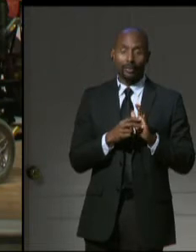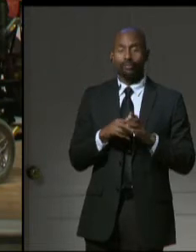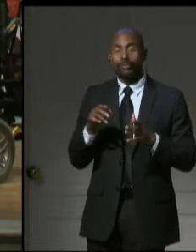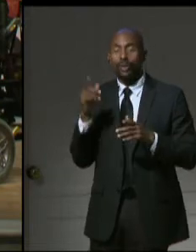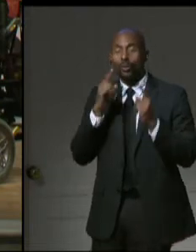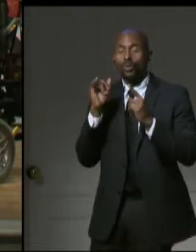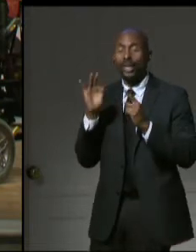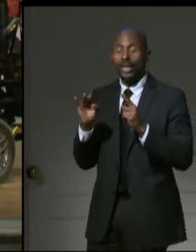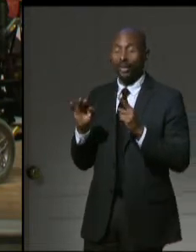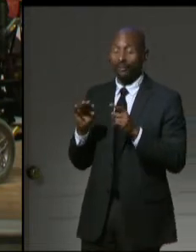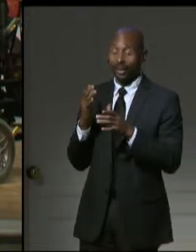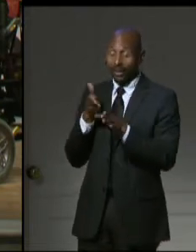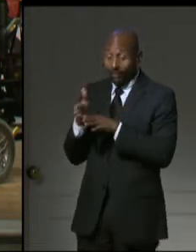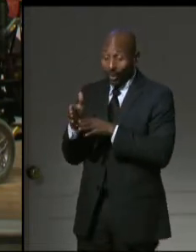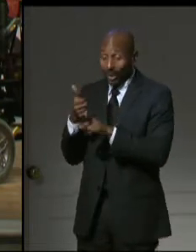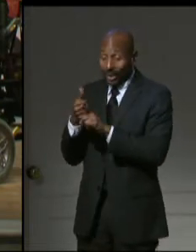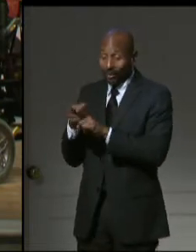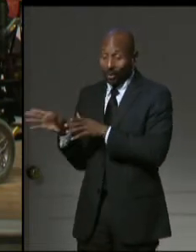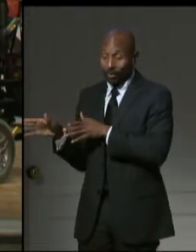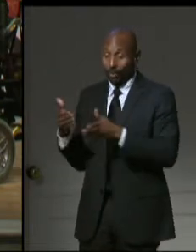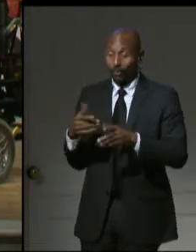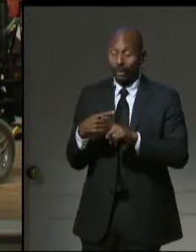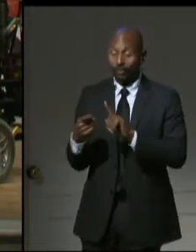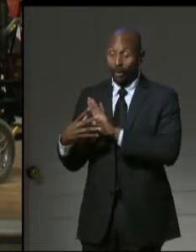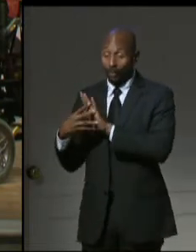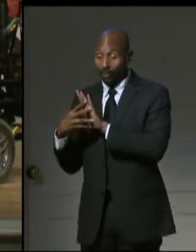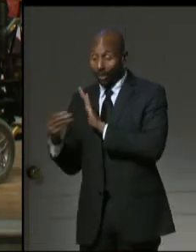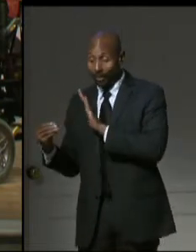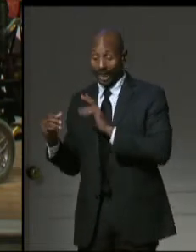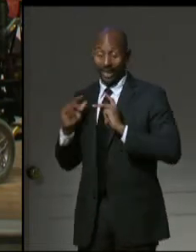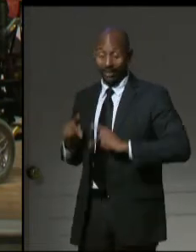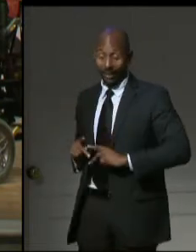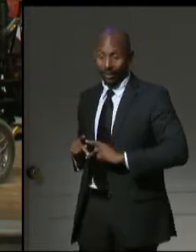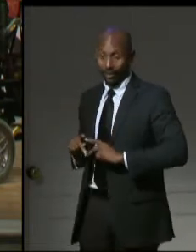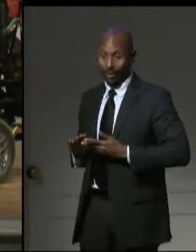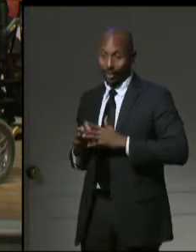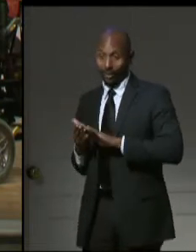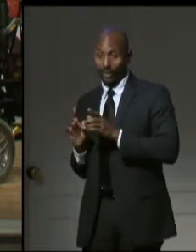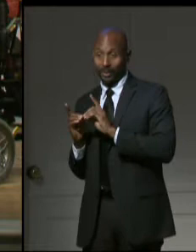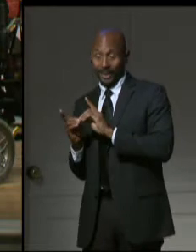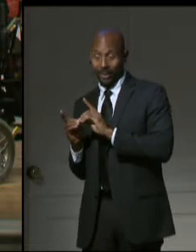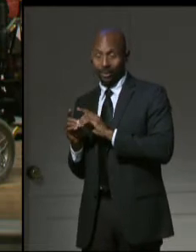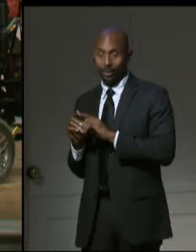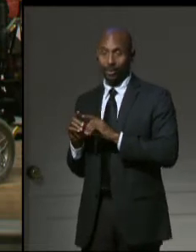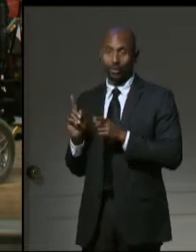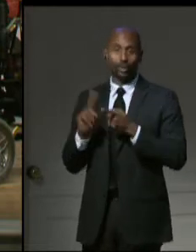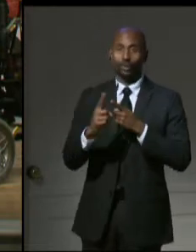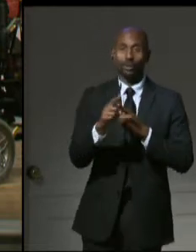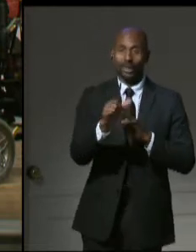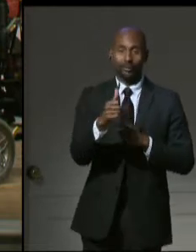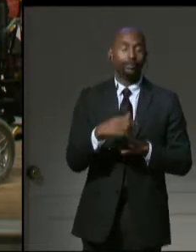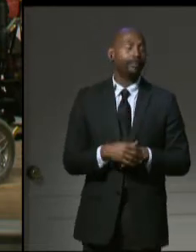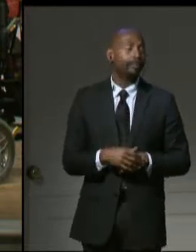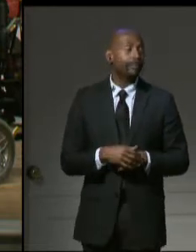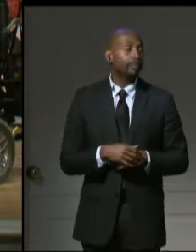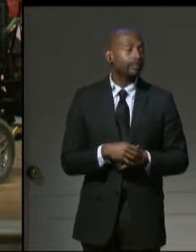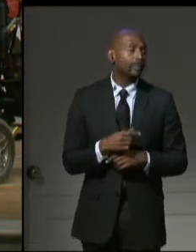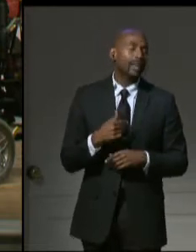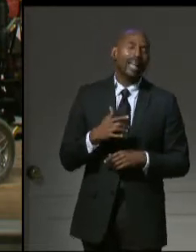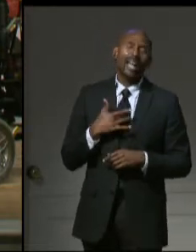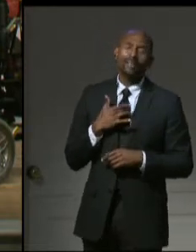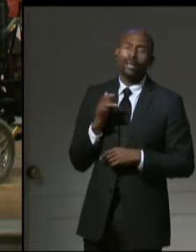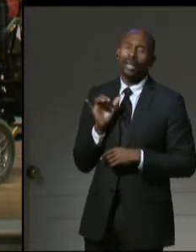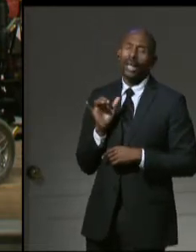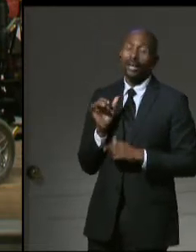digital. Exactly. So I feel like the decision with that